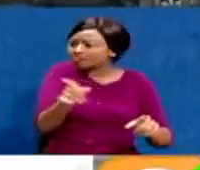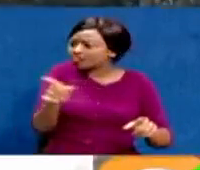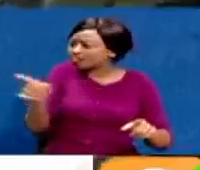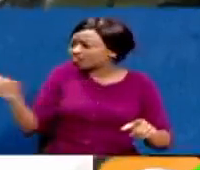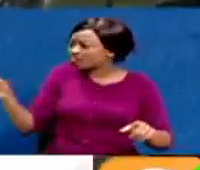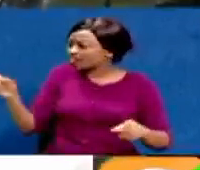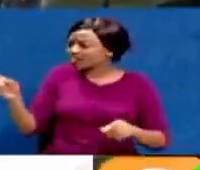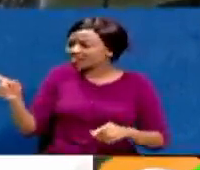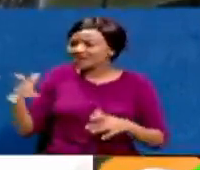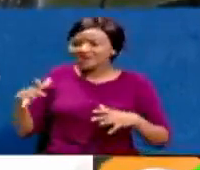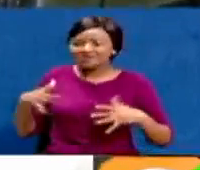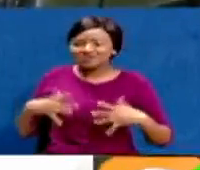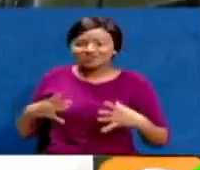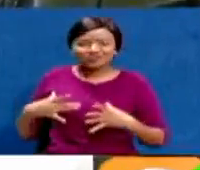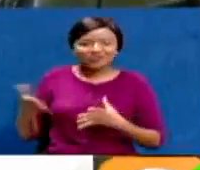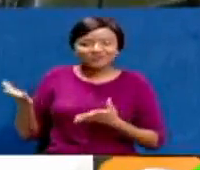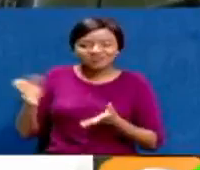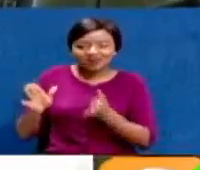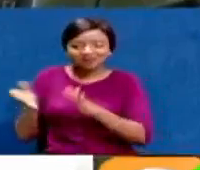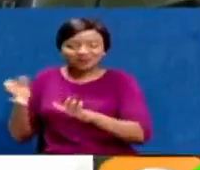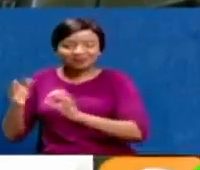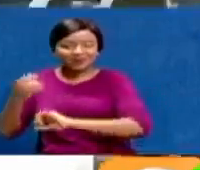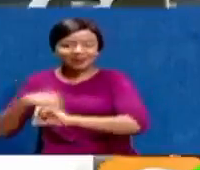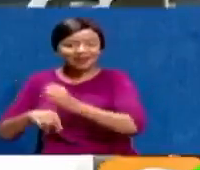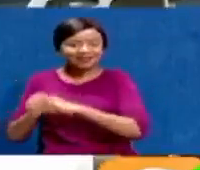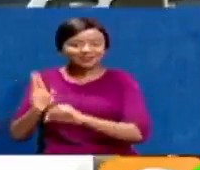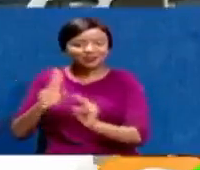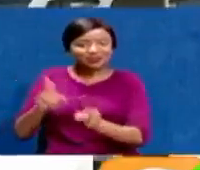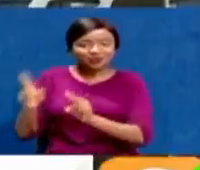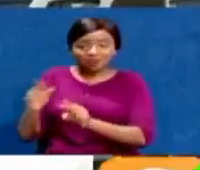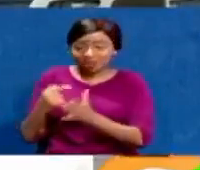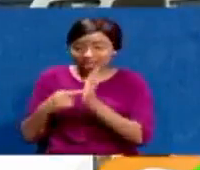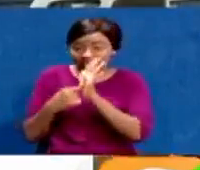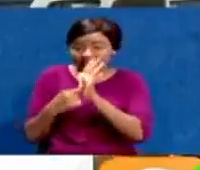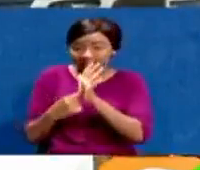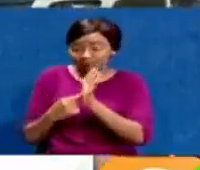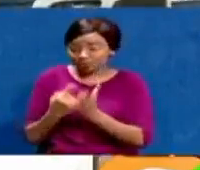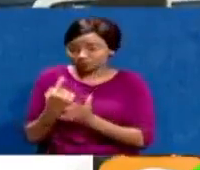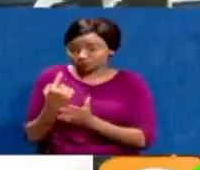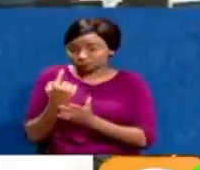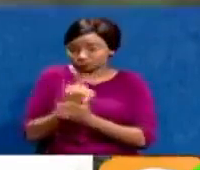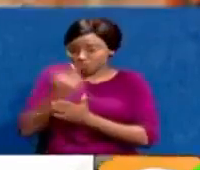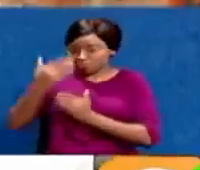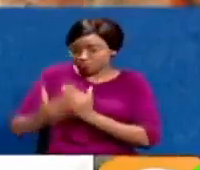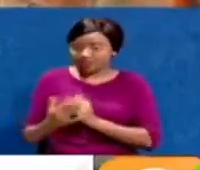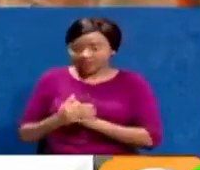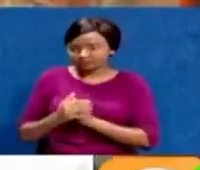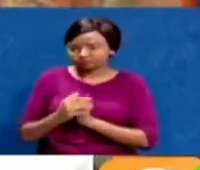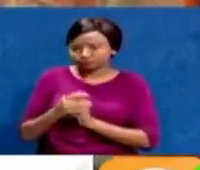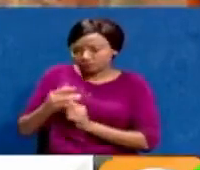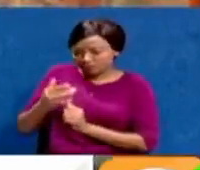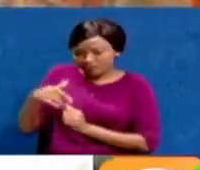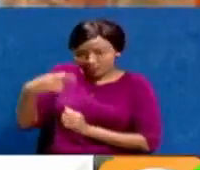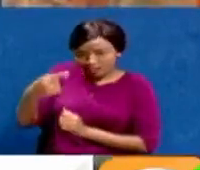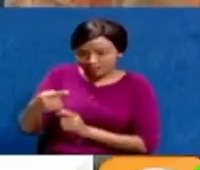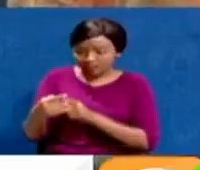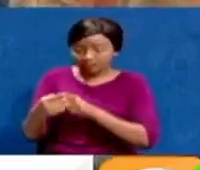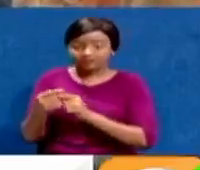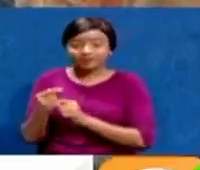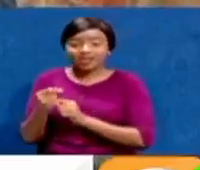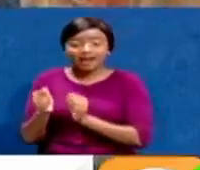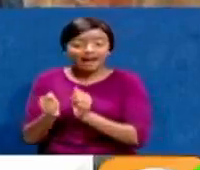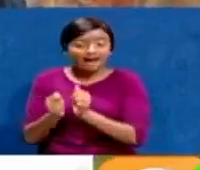city, people are easing back into normalcy. This weekend, the second installment of a 21-day night curfew